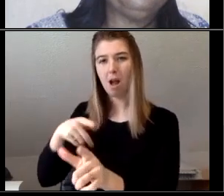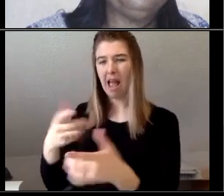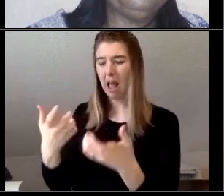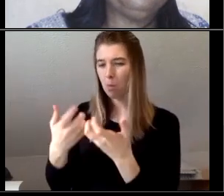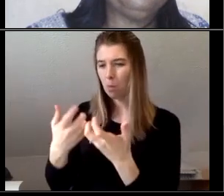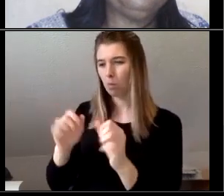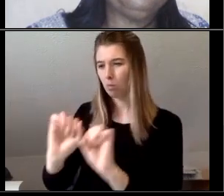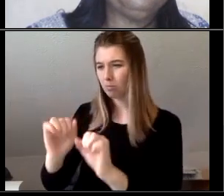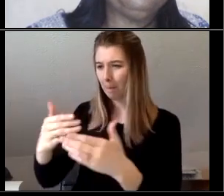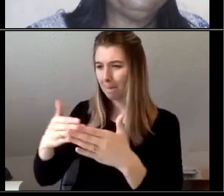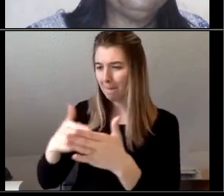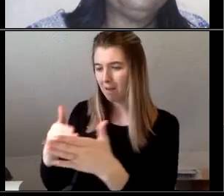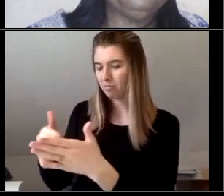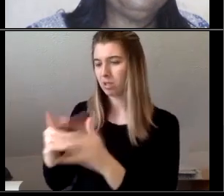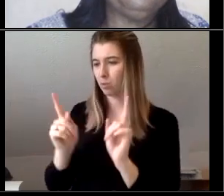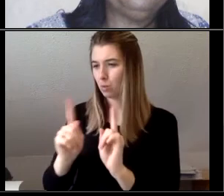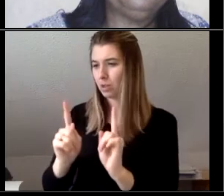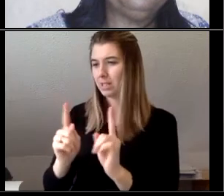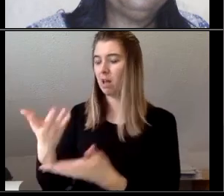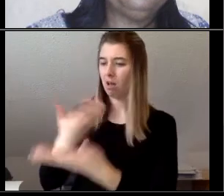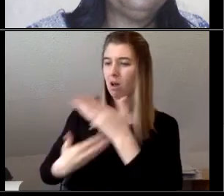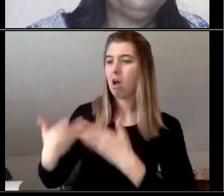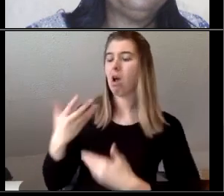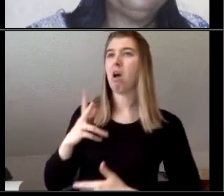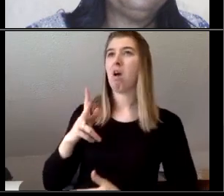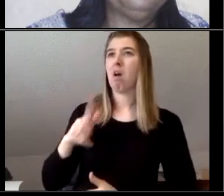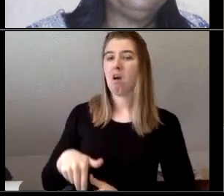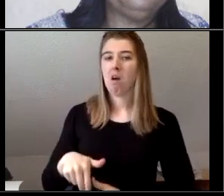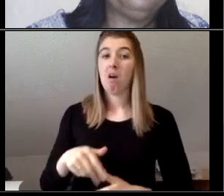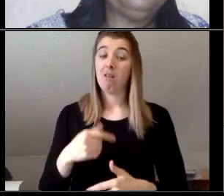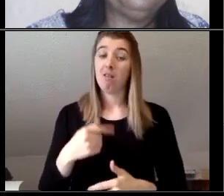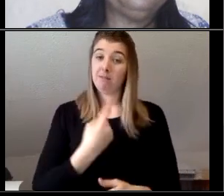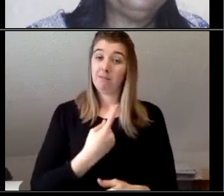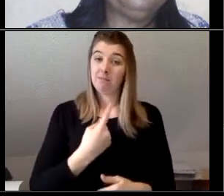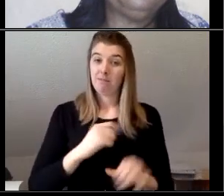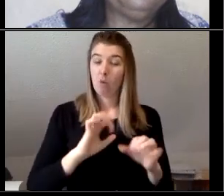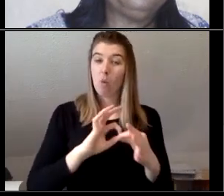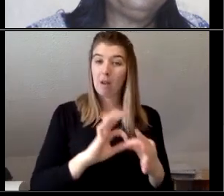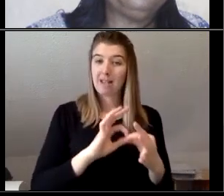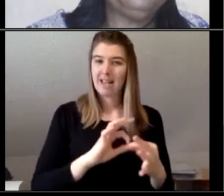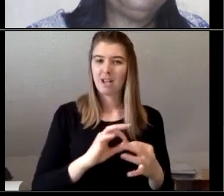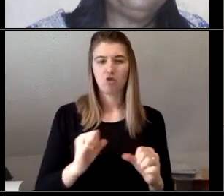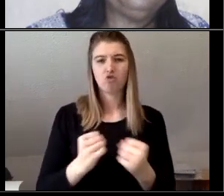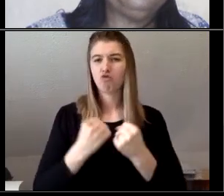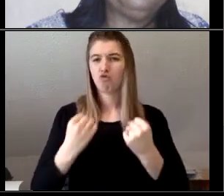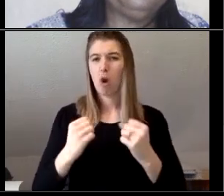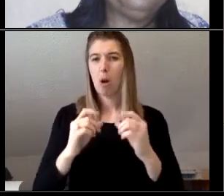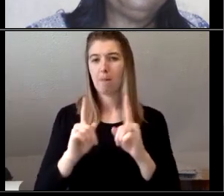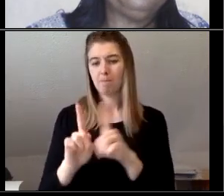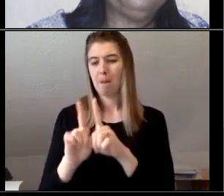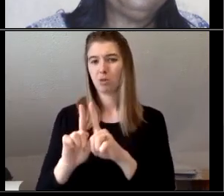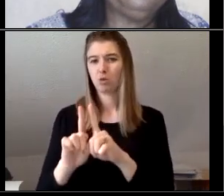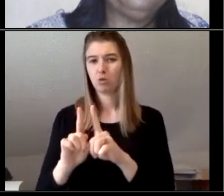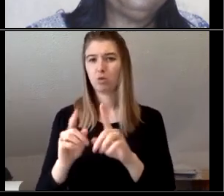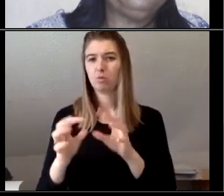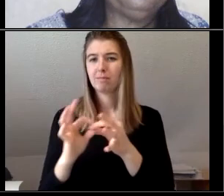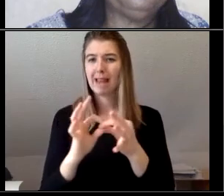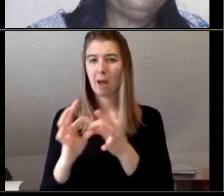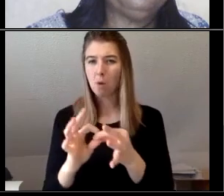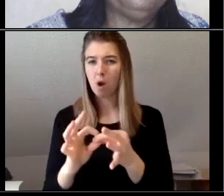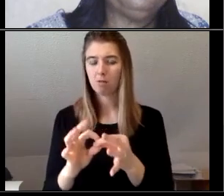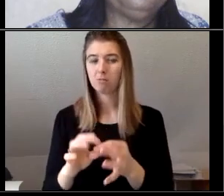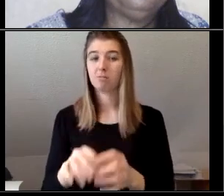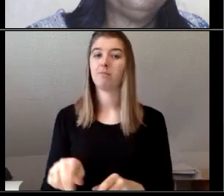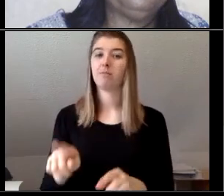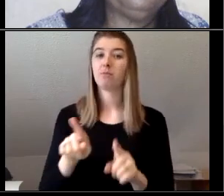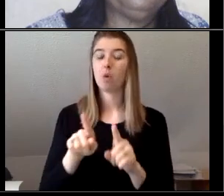we do reverse mentoring in the FCDO, and we have a really strong mentor network. We also have sponsors, and I think sponsorship and mentorship